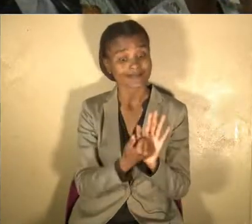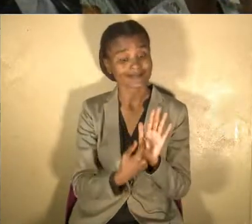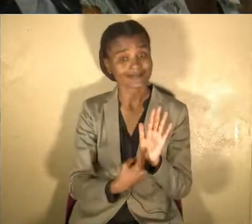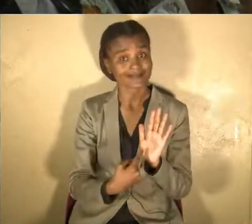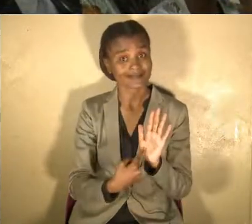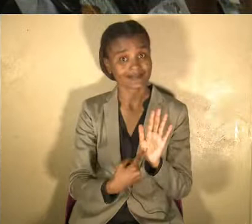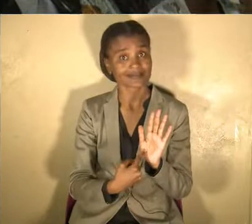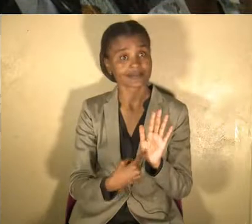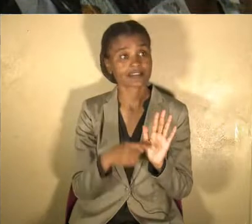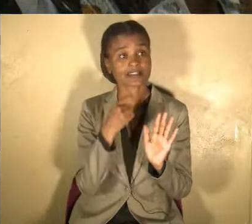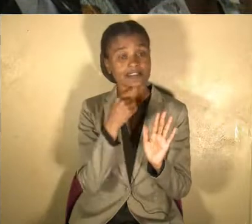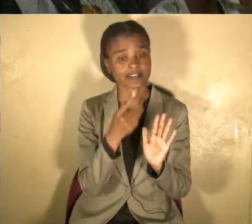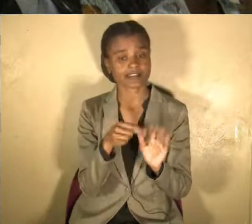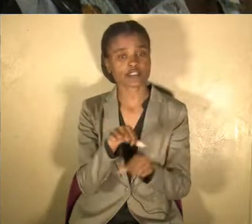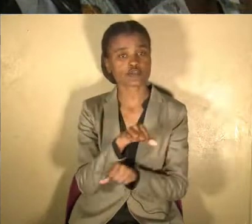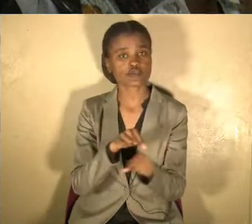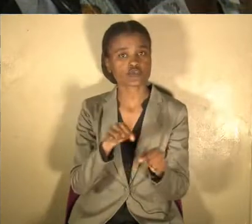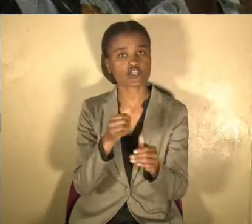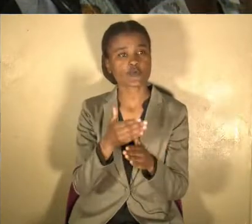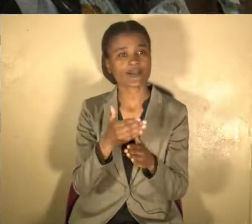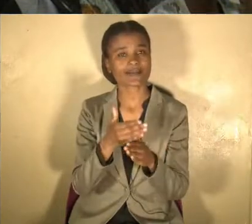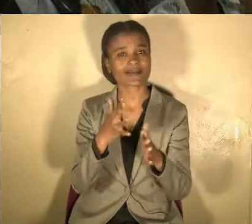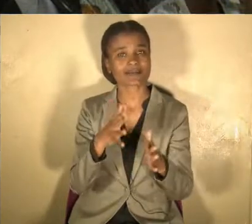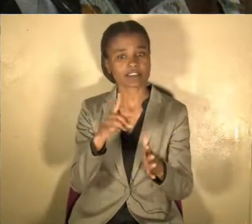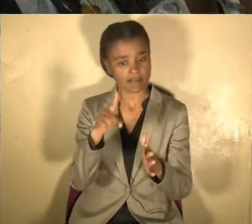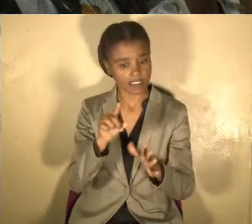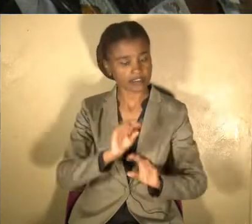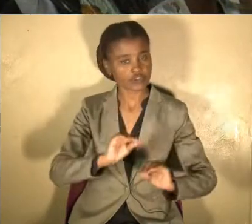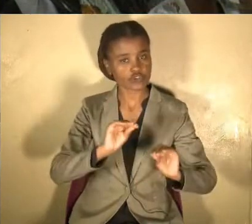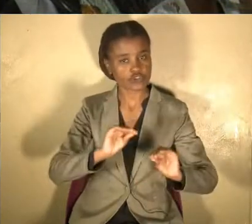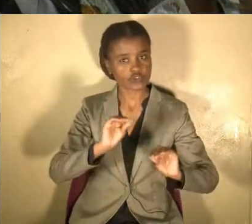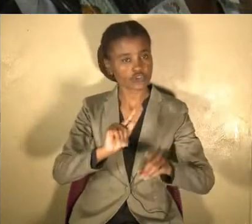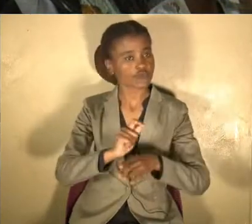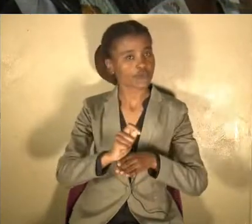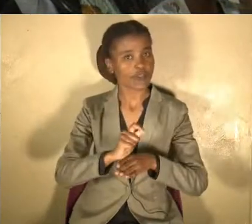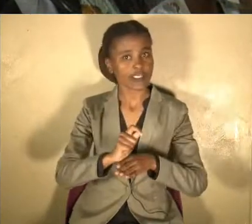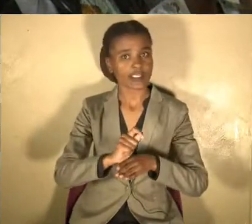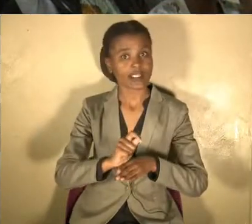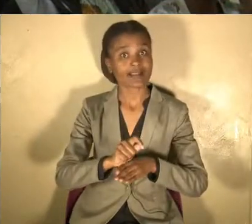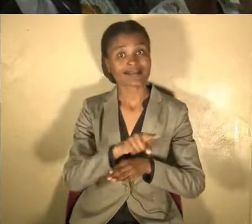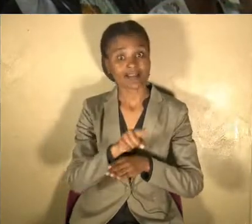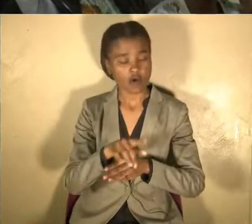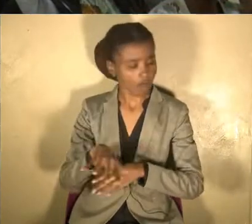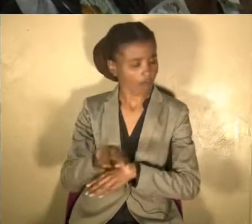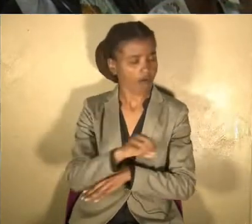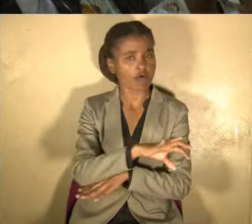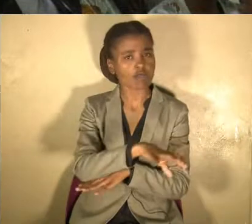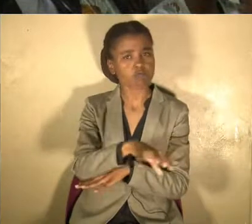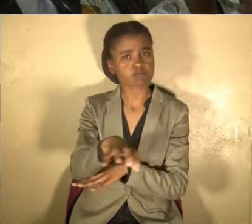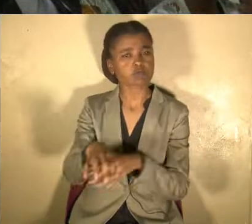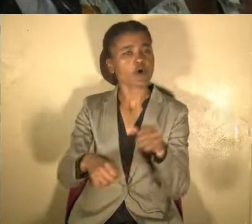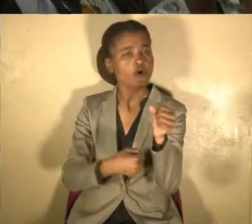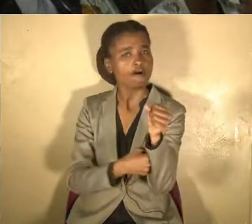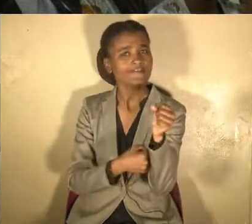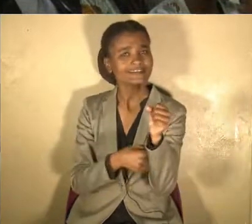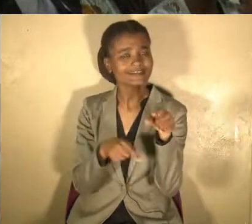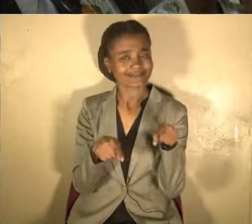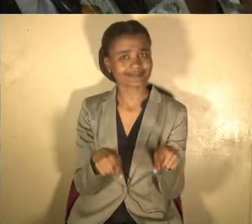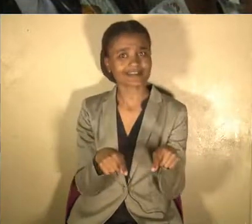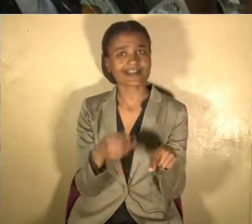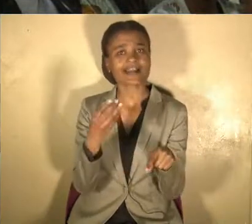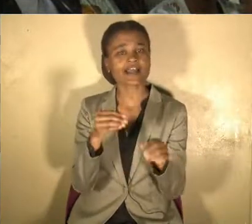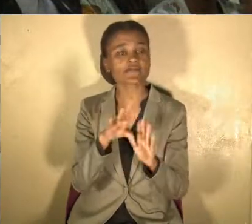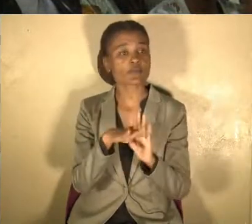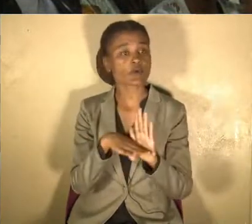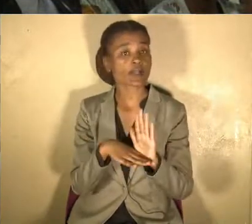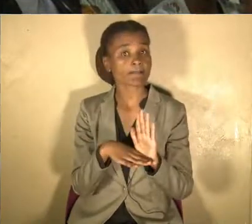rutiwe di social worker ya ka director buile di teng mo di officing tsotlhe mo West Rand. Re na le di programs tse leng gore